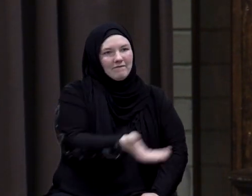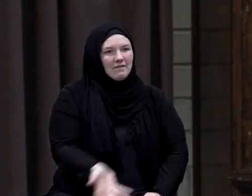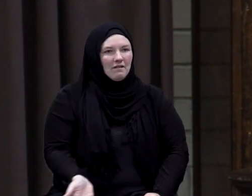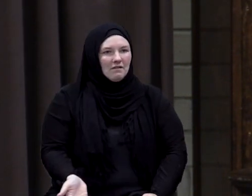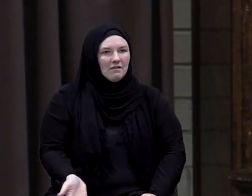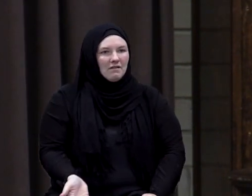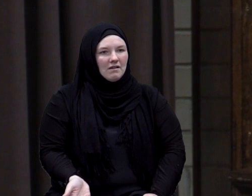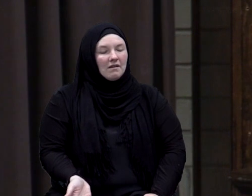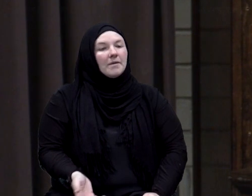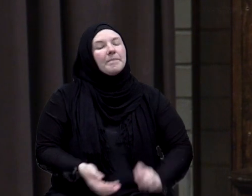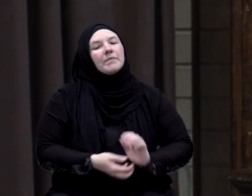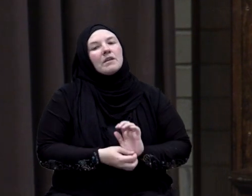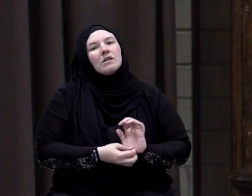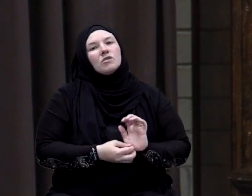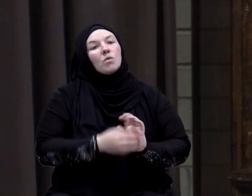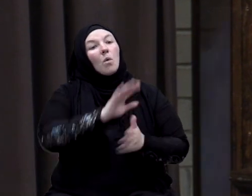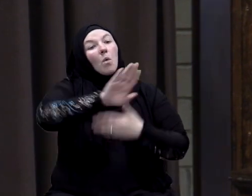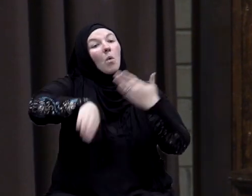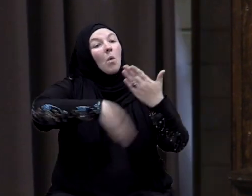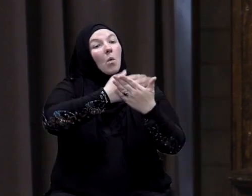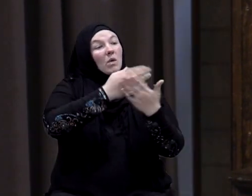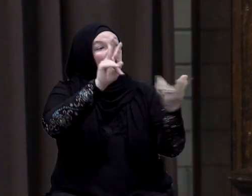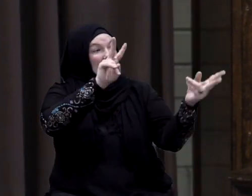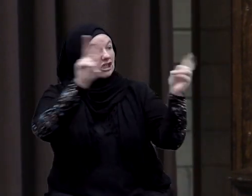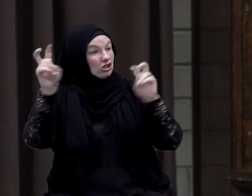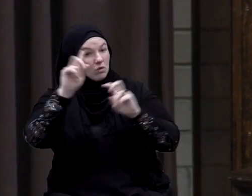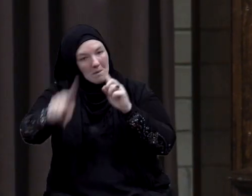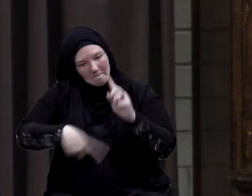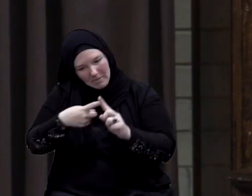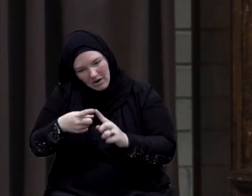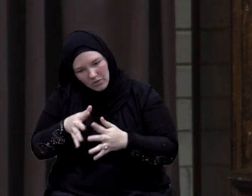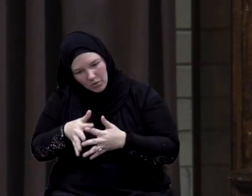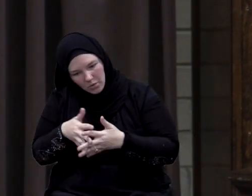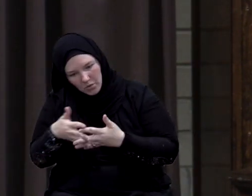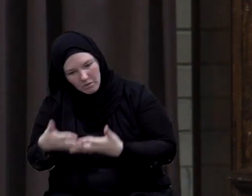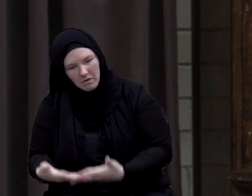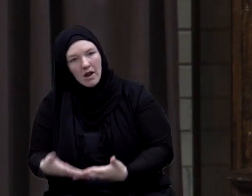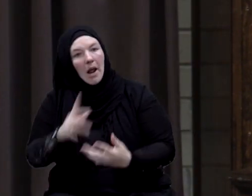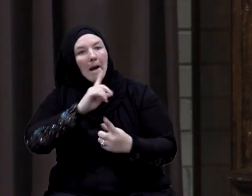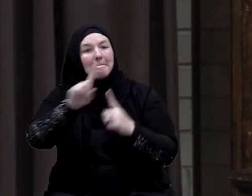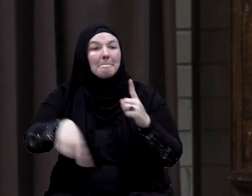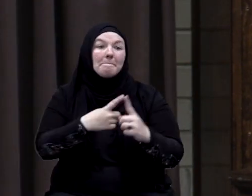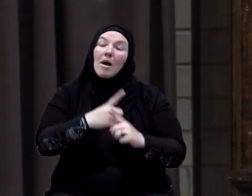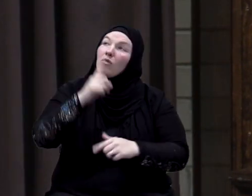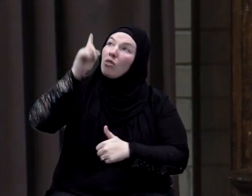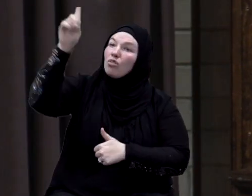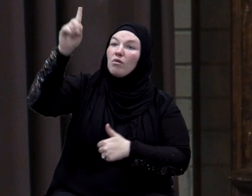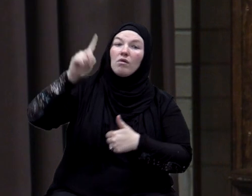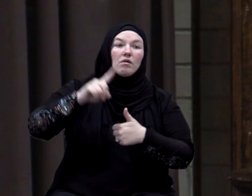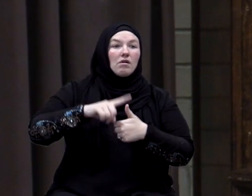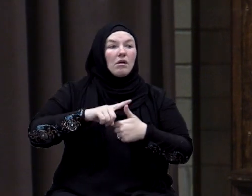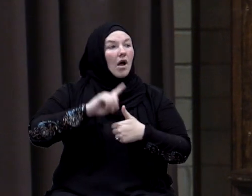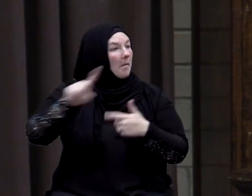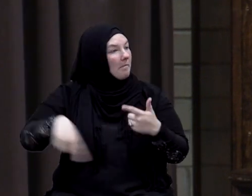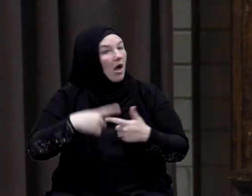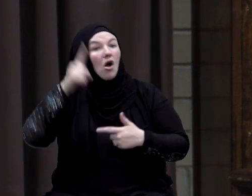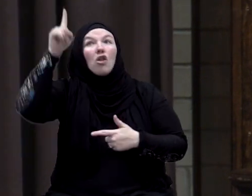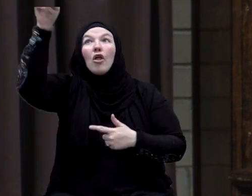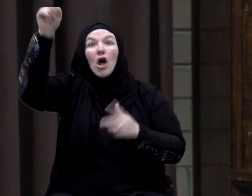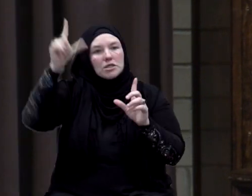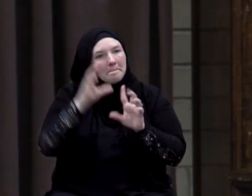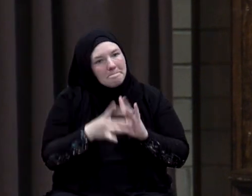appreciated. So the whole issue about the Quran being about Allah, about the word